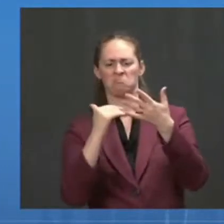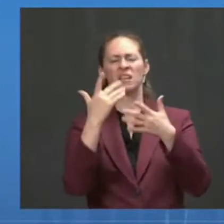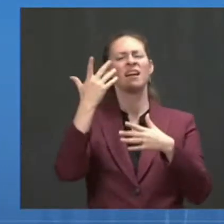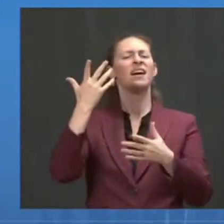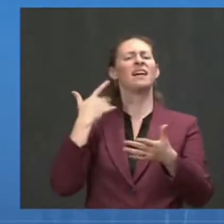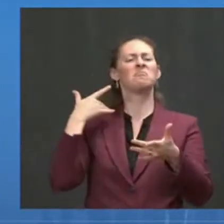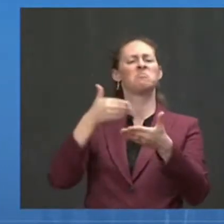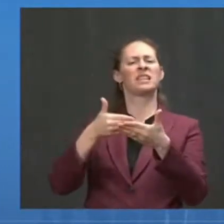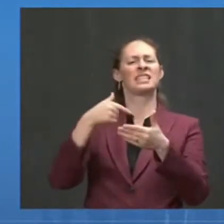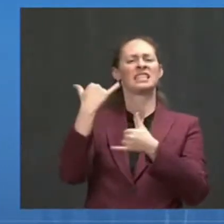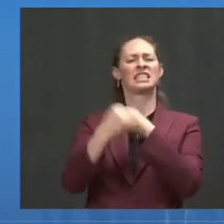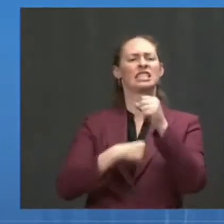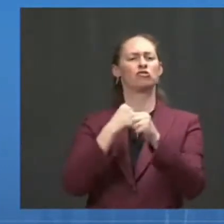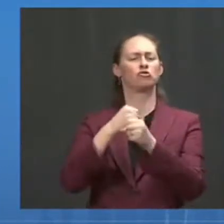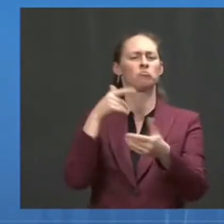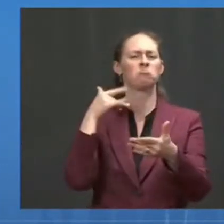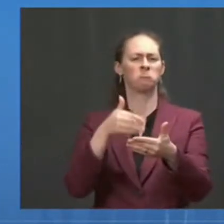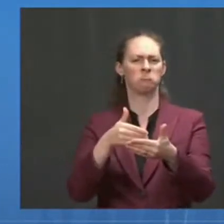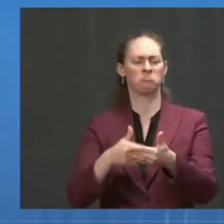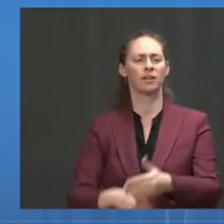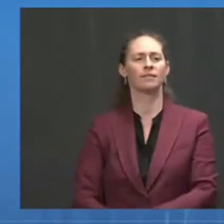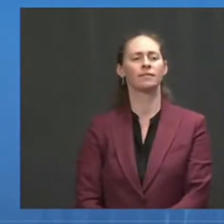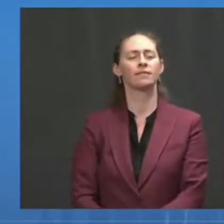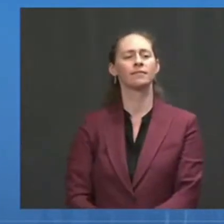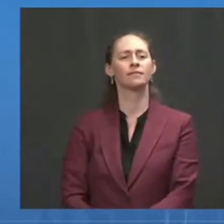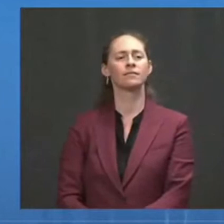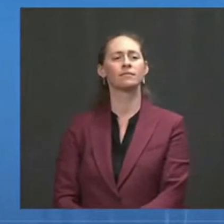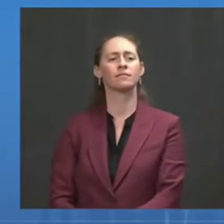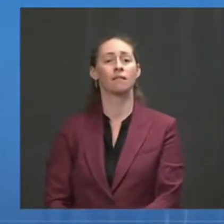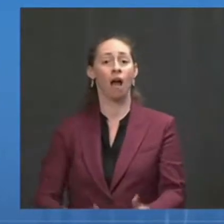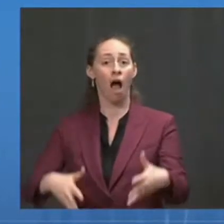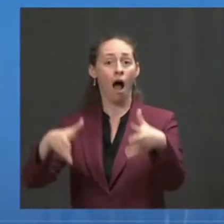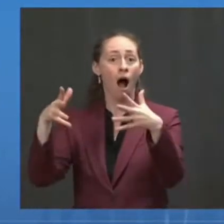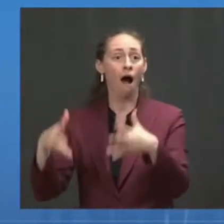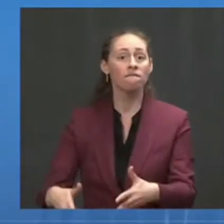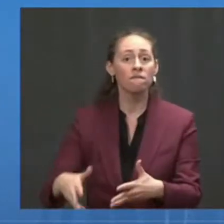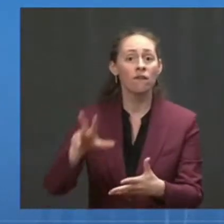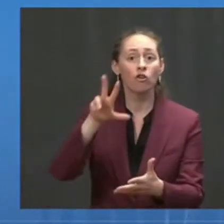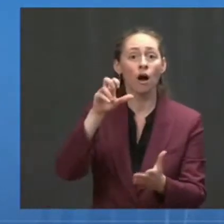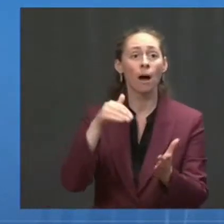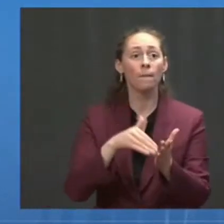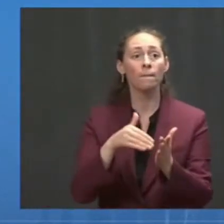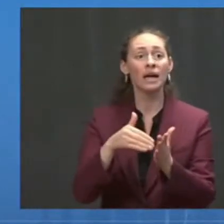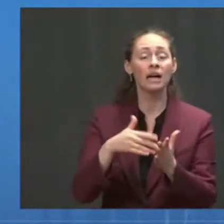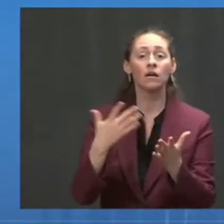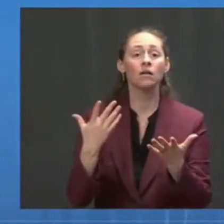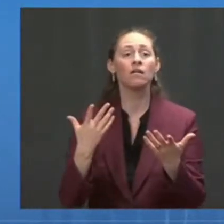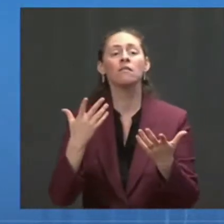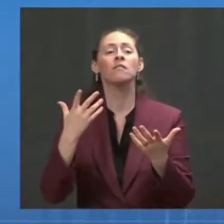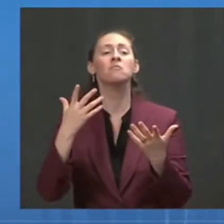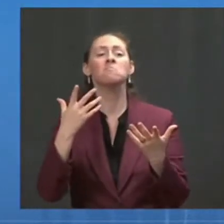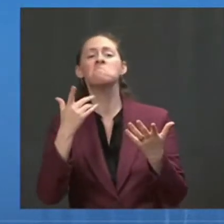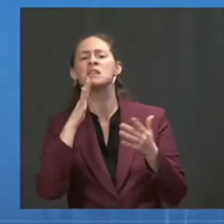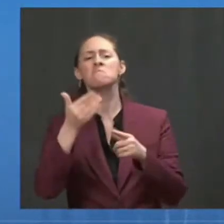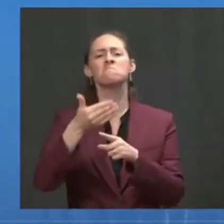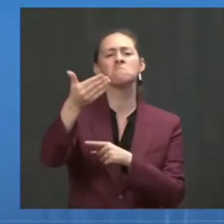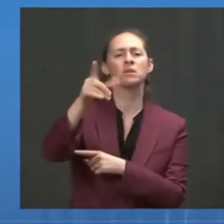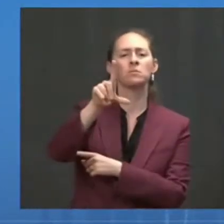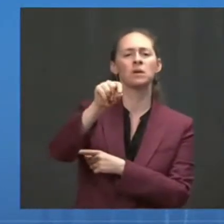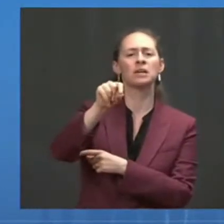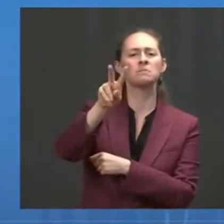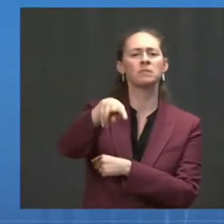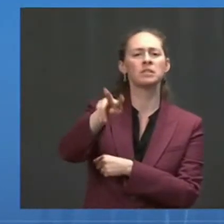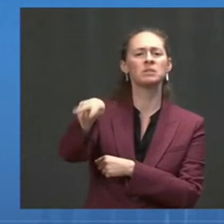with the remaining 300 million shipped no later than the first half of 2022. So everything is on schedule